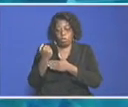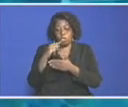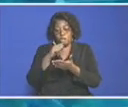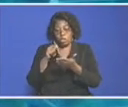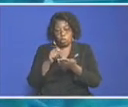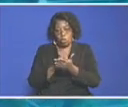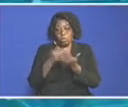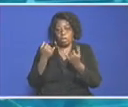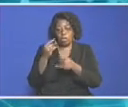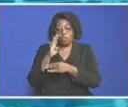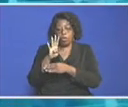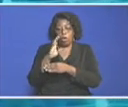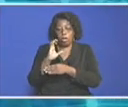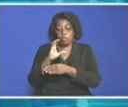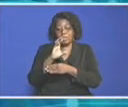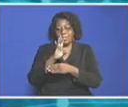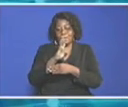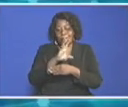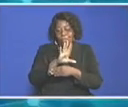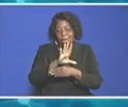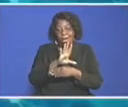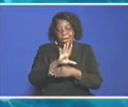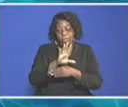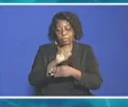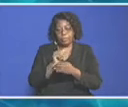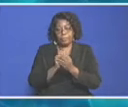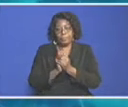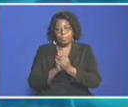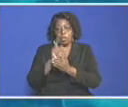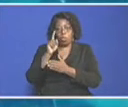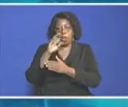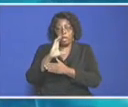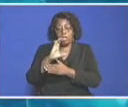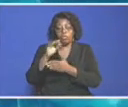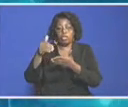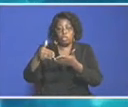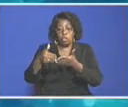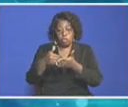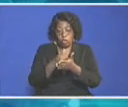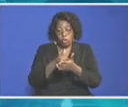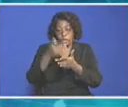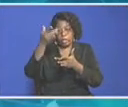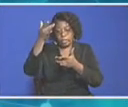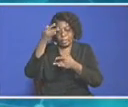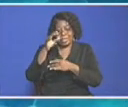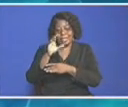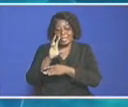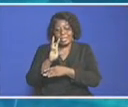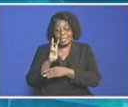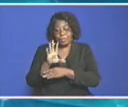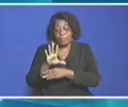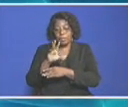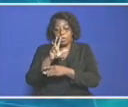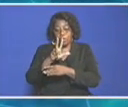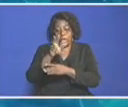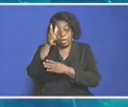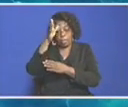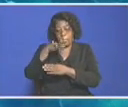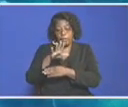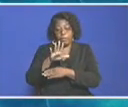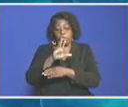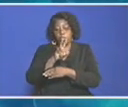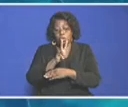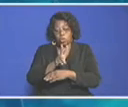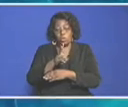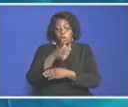toll now to 465. Meantime, 105 new infections, 53 males and 52 females recorded,